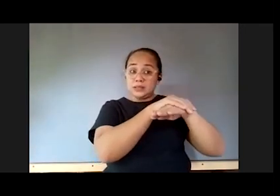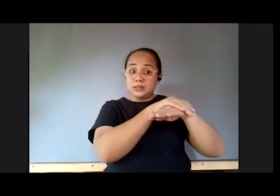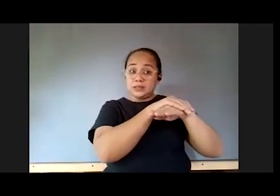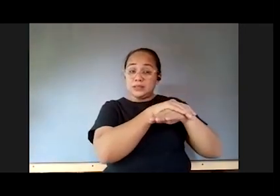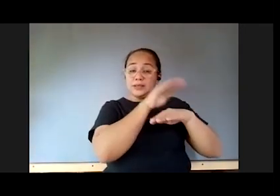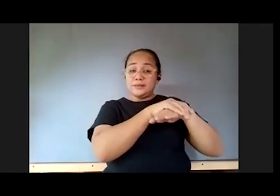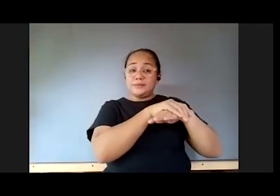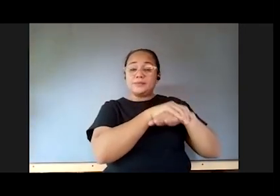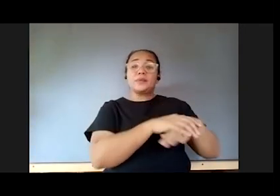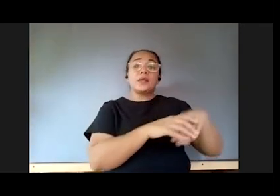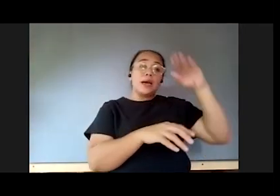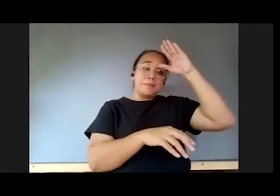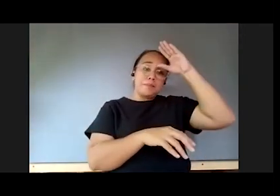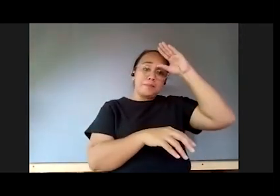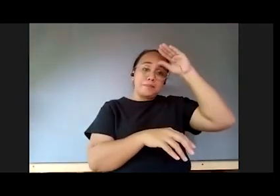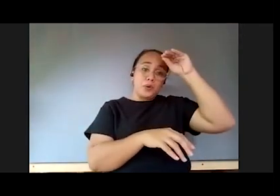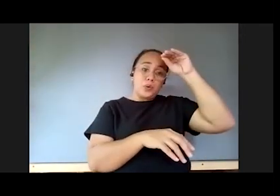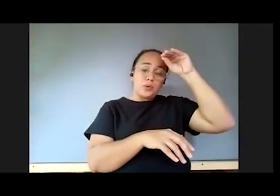boys, how